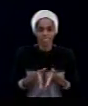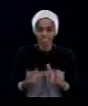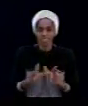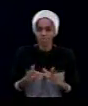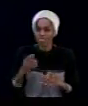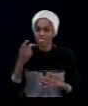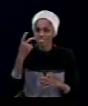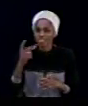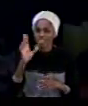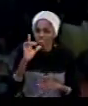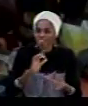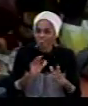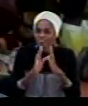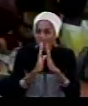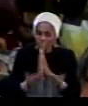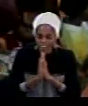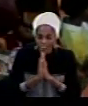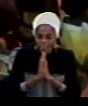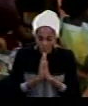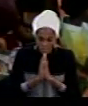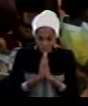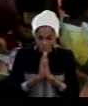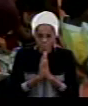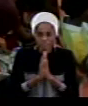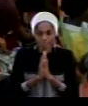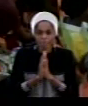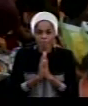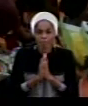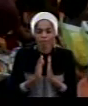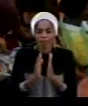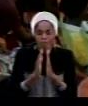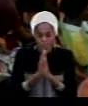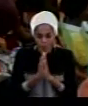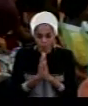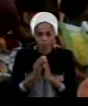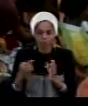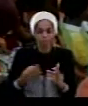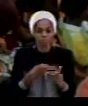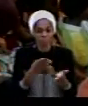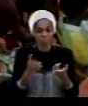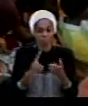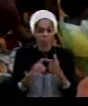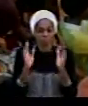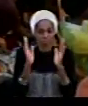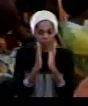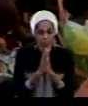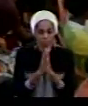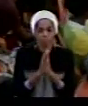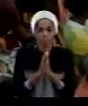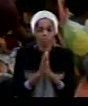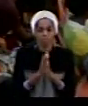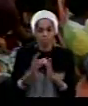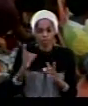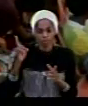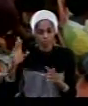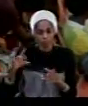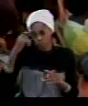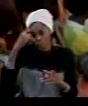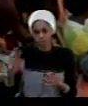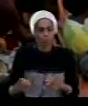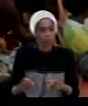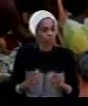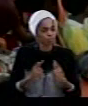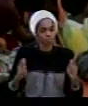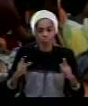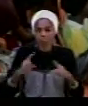loud amen. Amen. We're going to thank God for diverse miracles. Diverse miracles